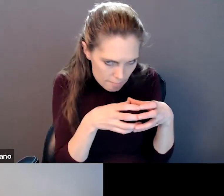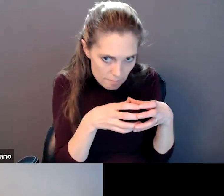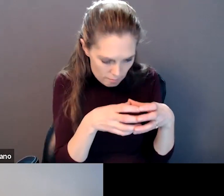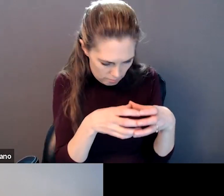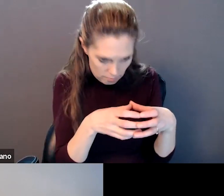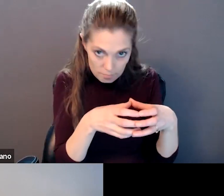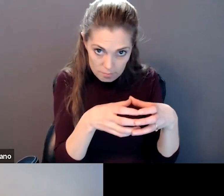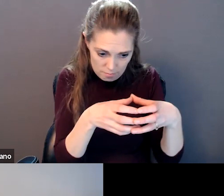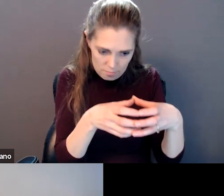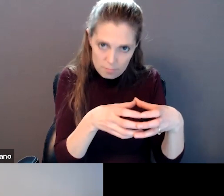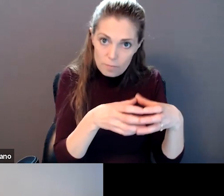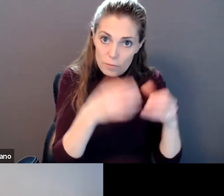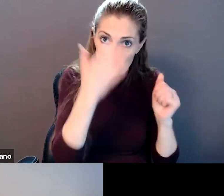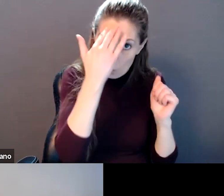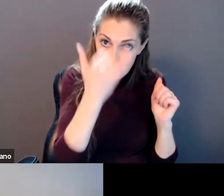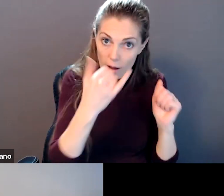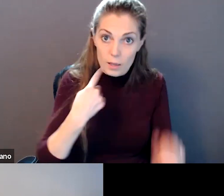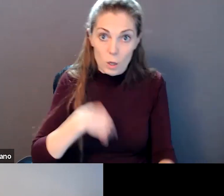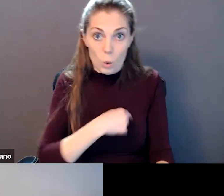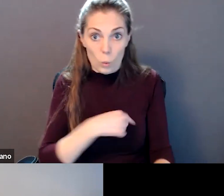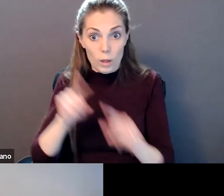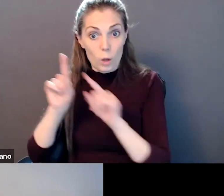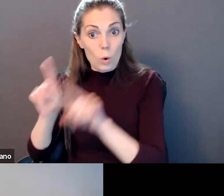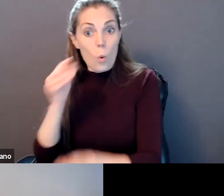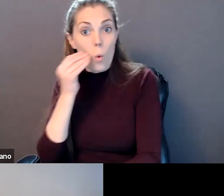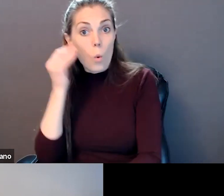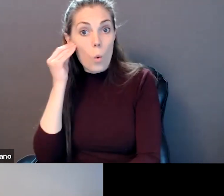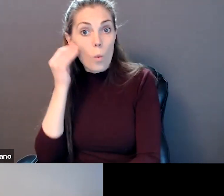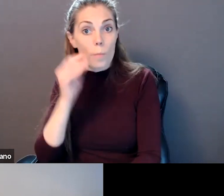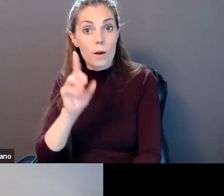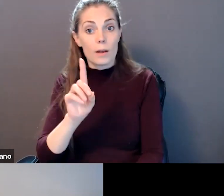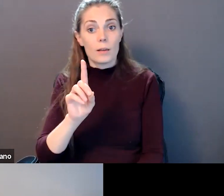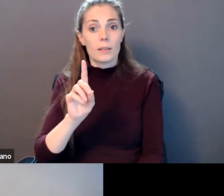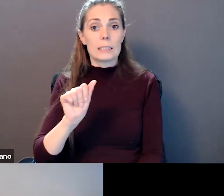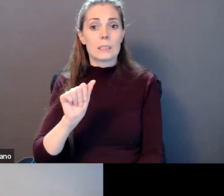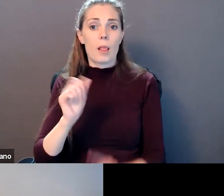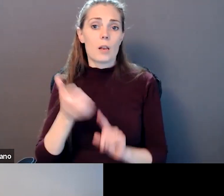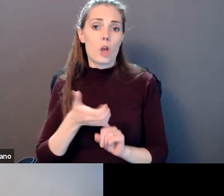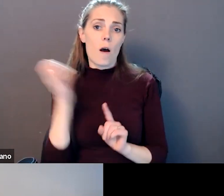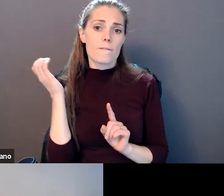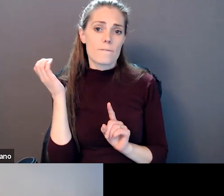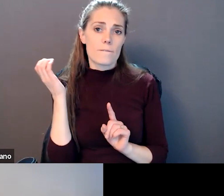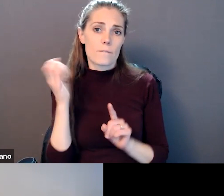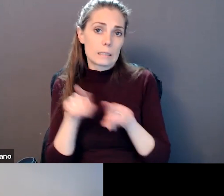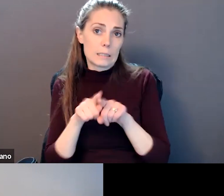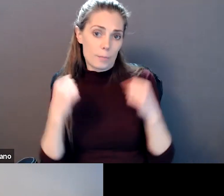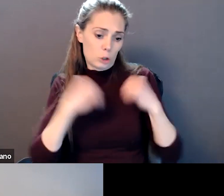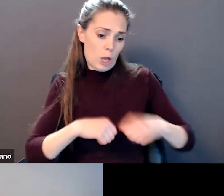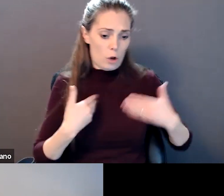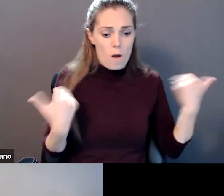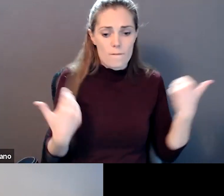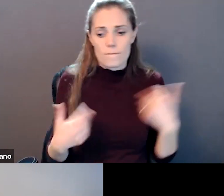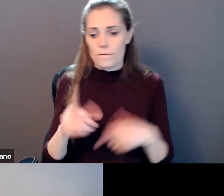disability off when we go home at night like a coat. It's with us 24/7, and along with